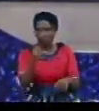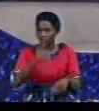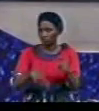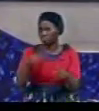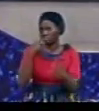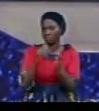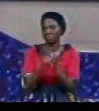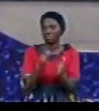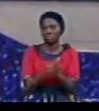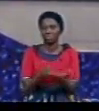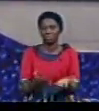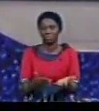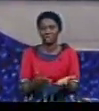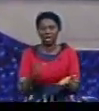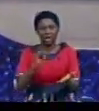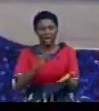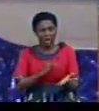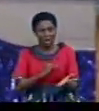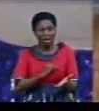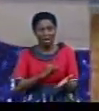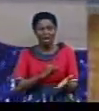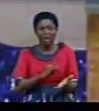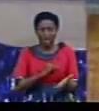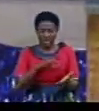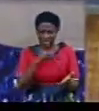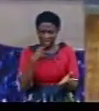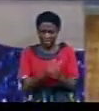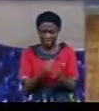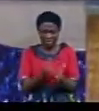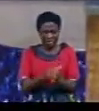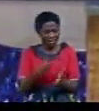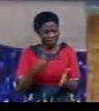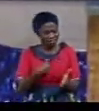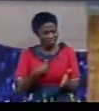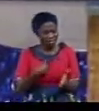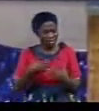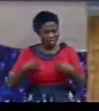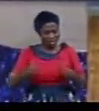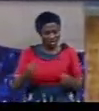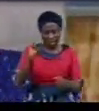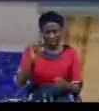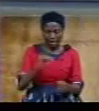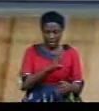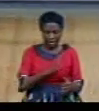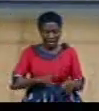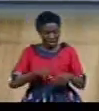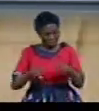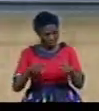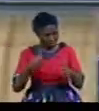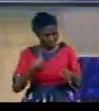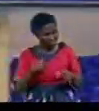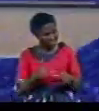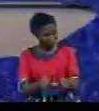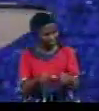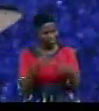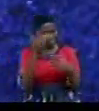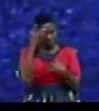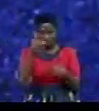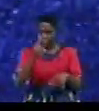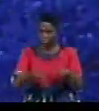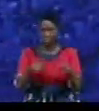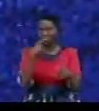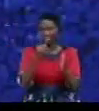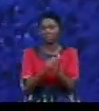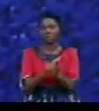by Christ has healed me I am still sick you cannot say that Christ has delivered